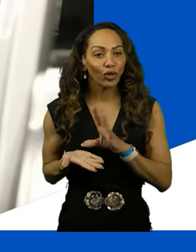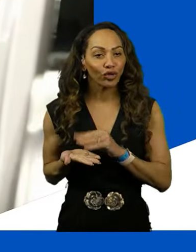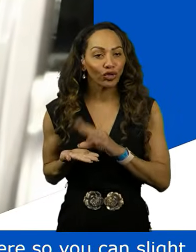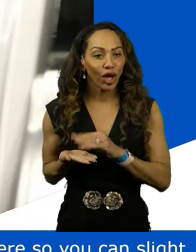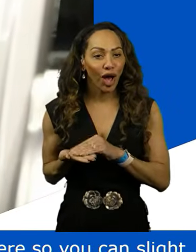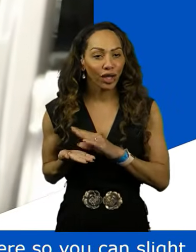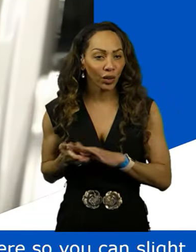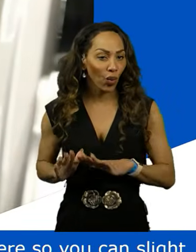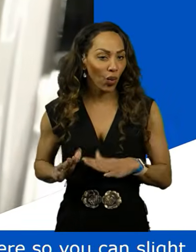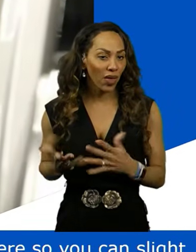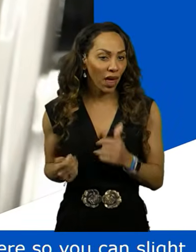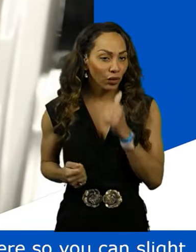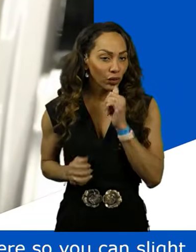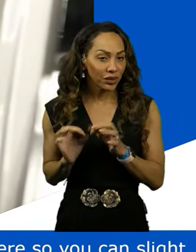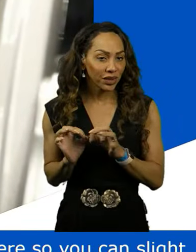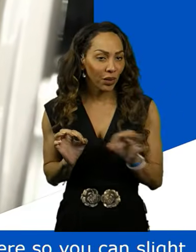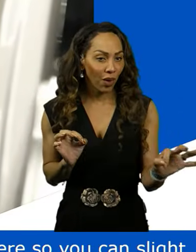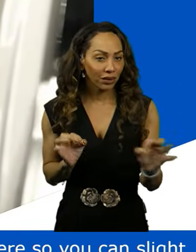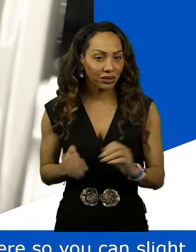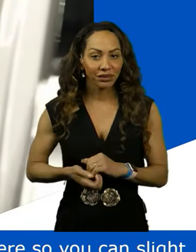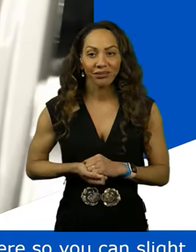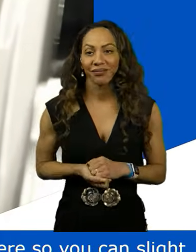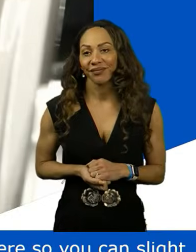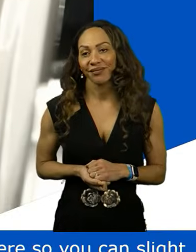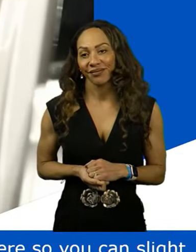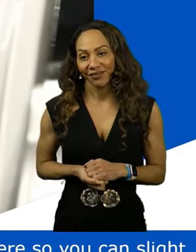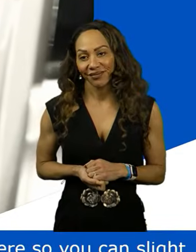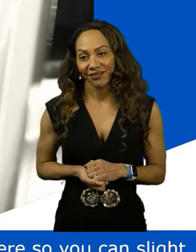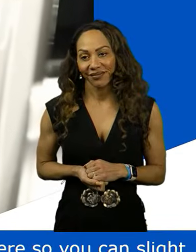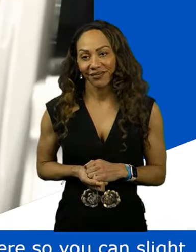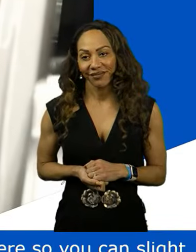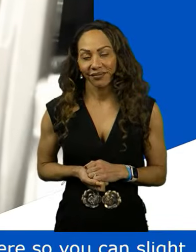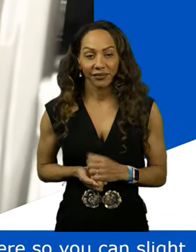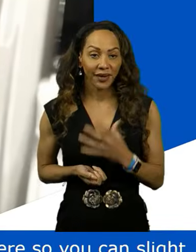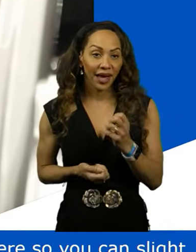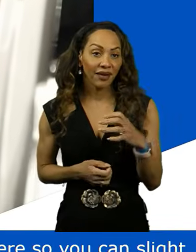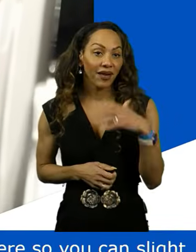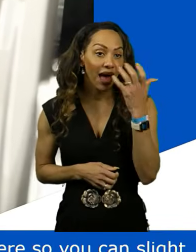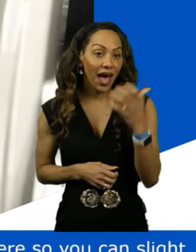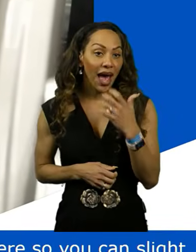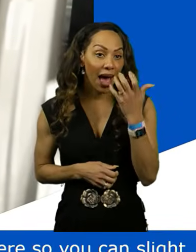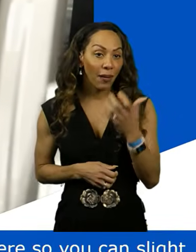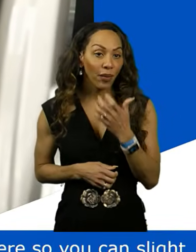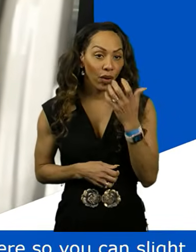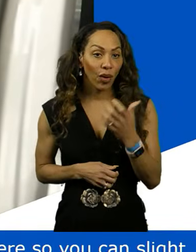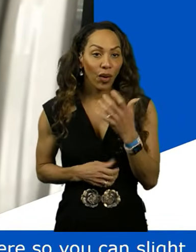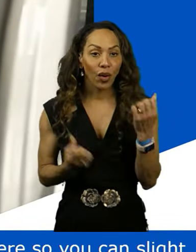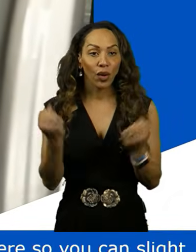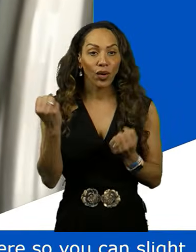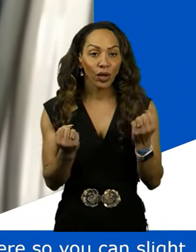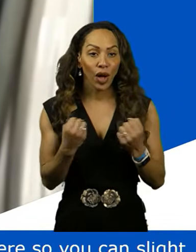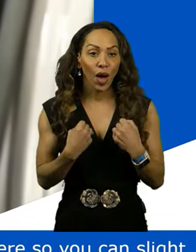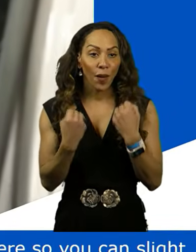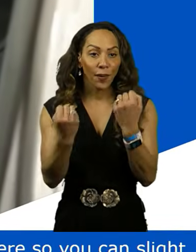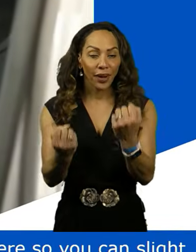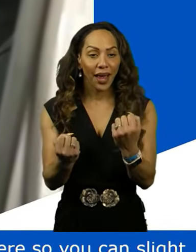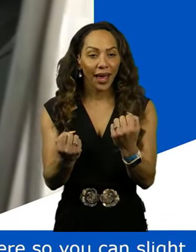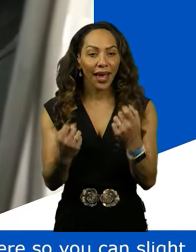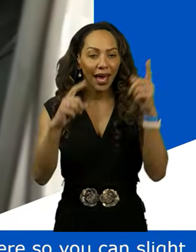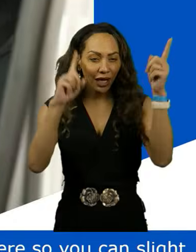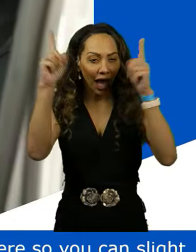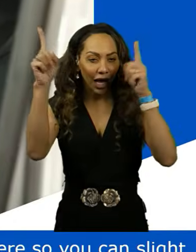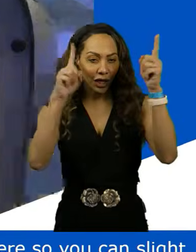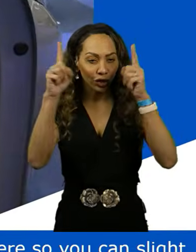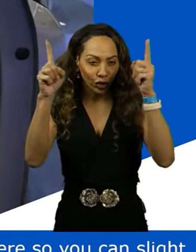without using any cables. Naturally, we've also got Apple CarPlay and Android Auto as standard in this system as